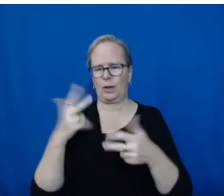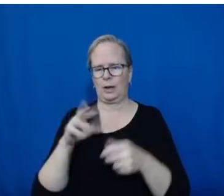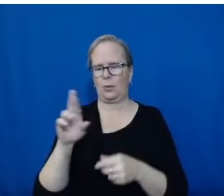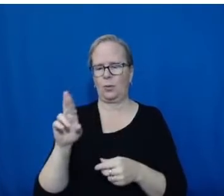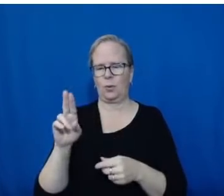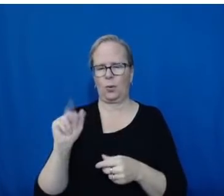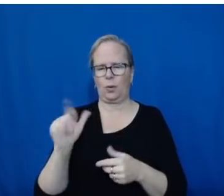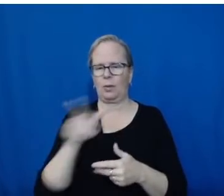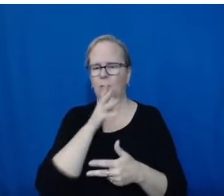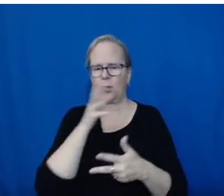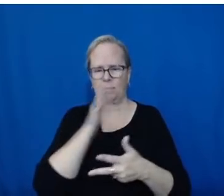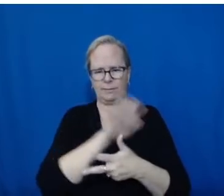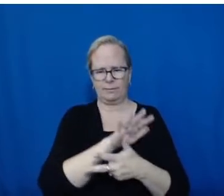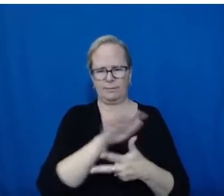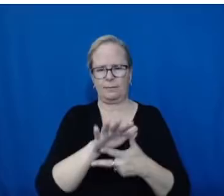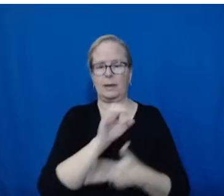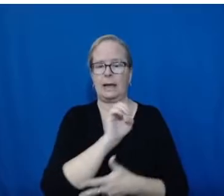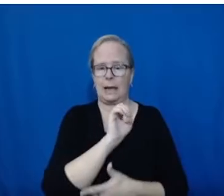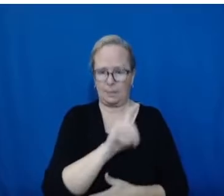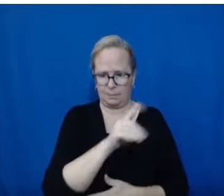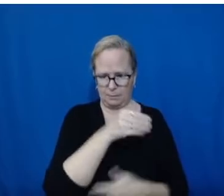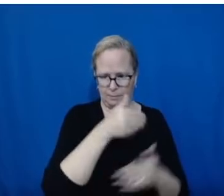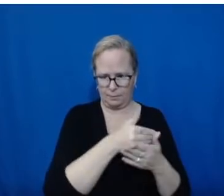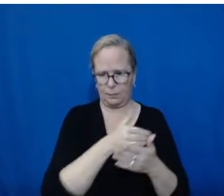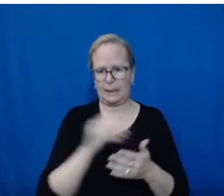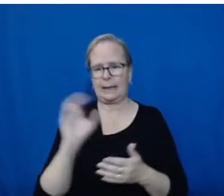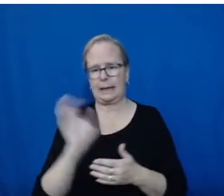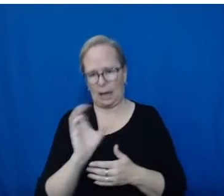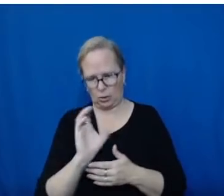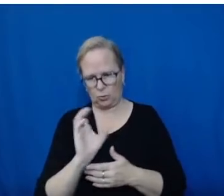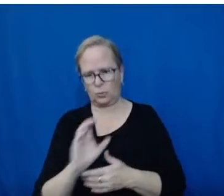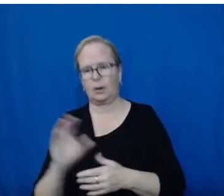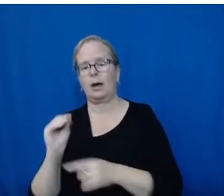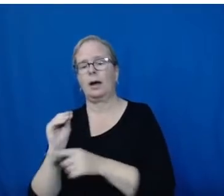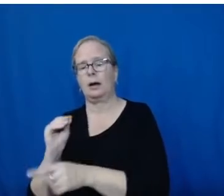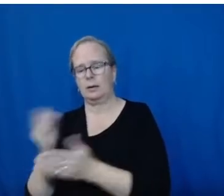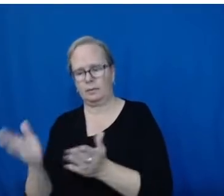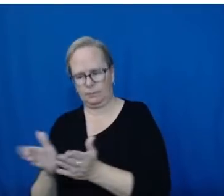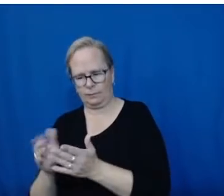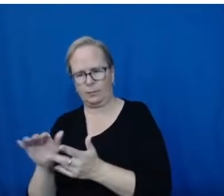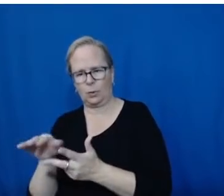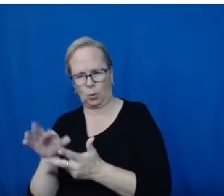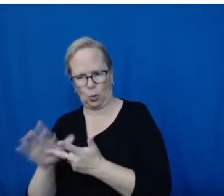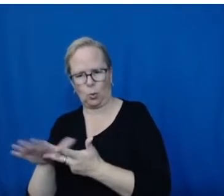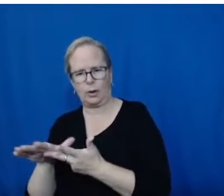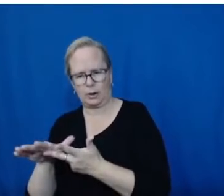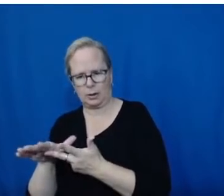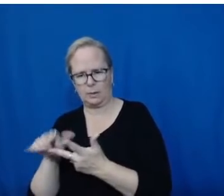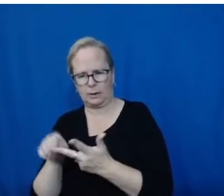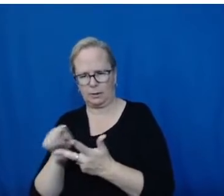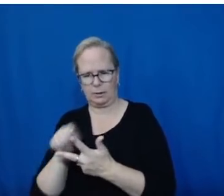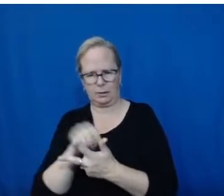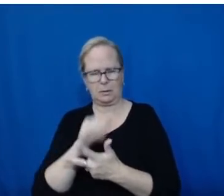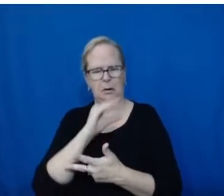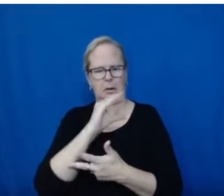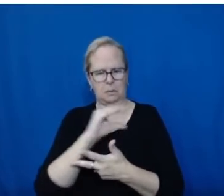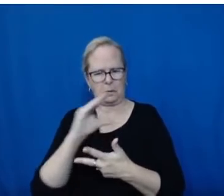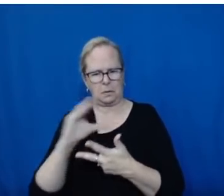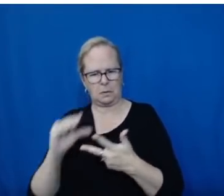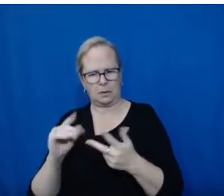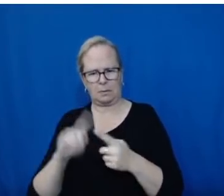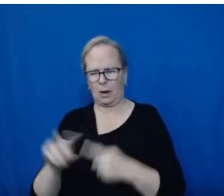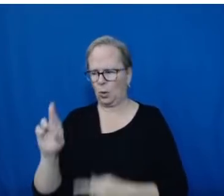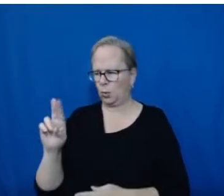both Edmonton and Calgary trending lower. It's hard to know what's going on in the rural areas. You can see the purple